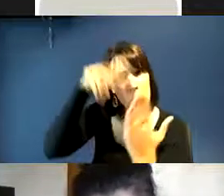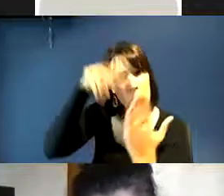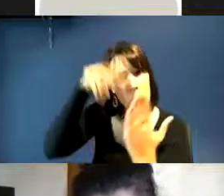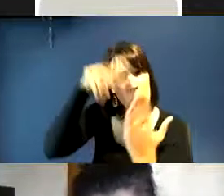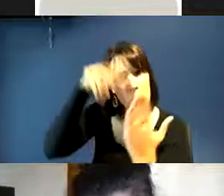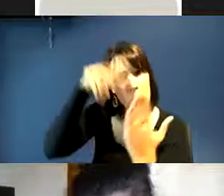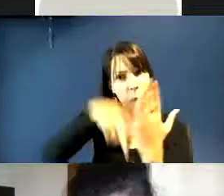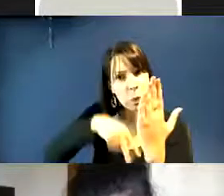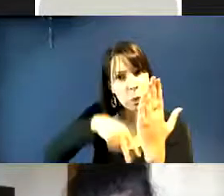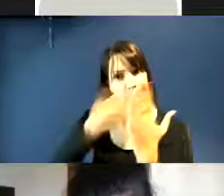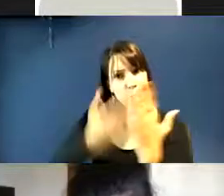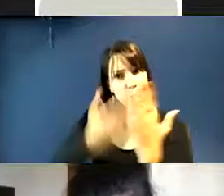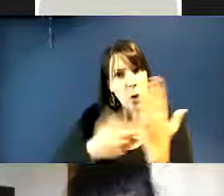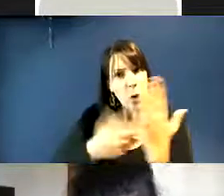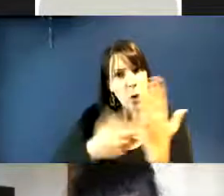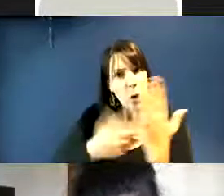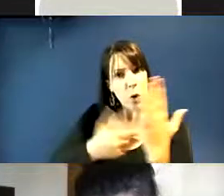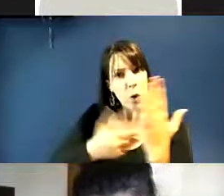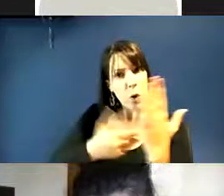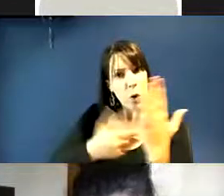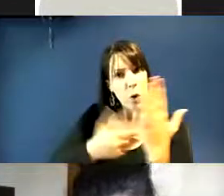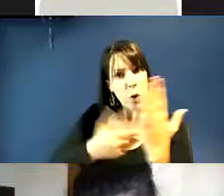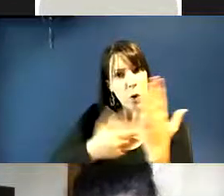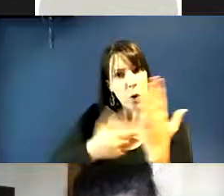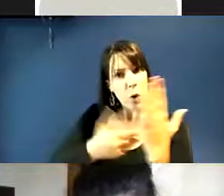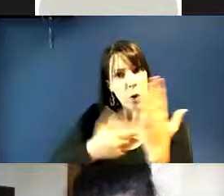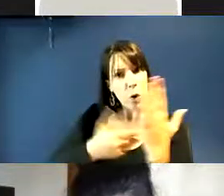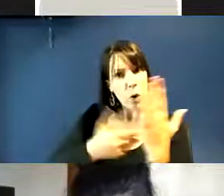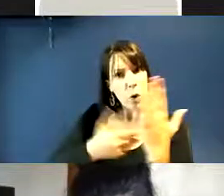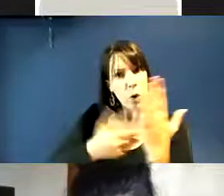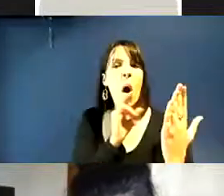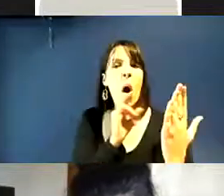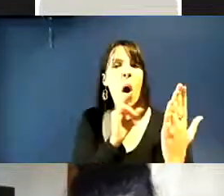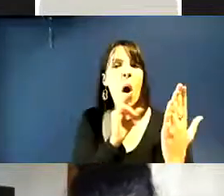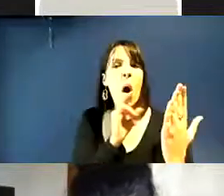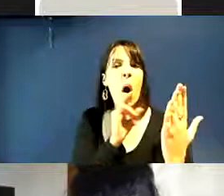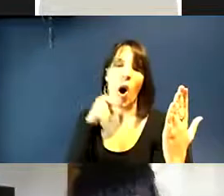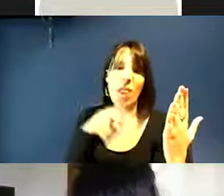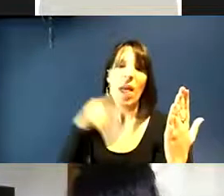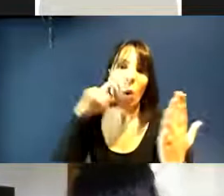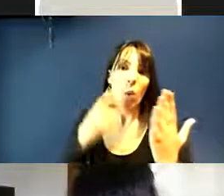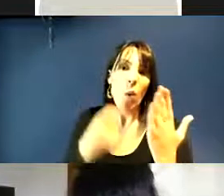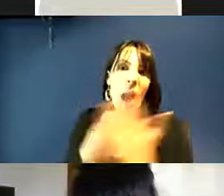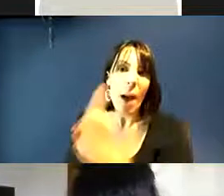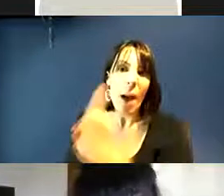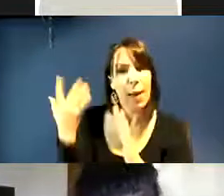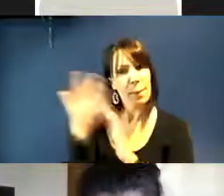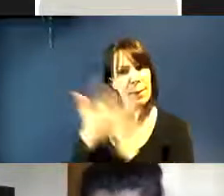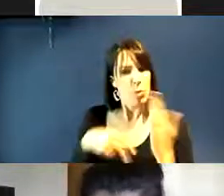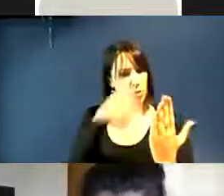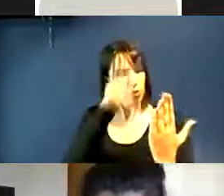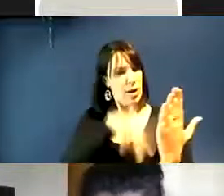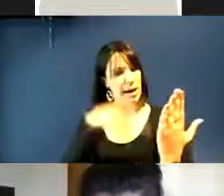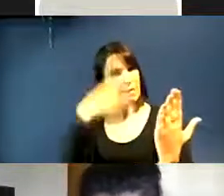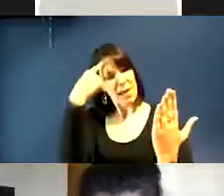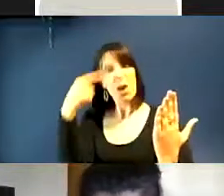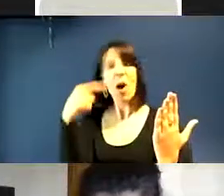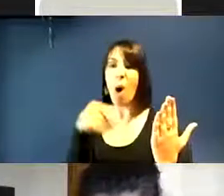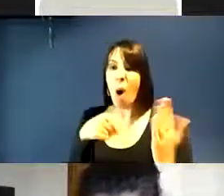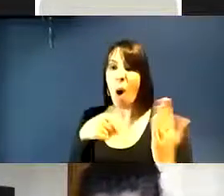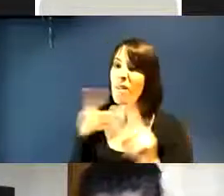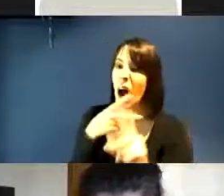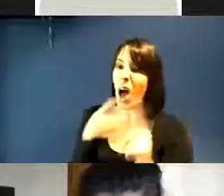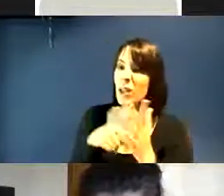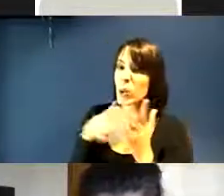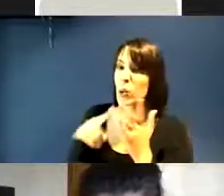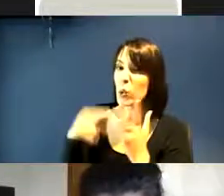of a deal, that it's almost inevitable, that it's to be expected, and that somehow it has lesser